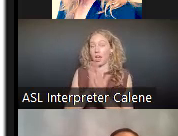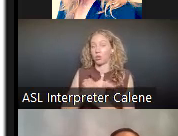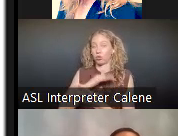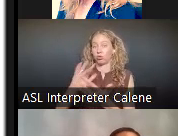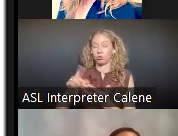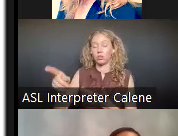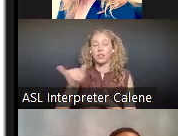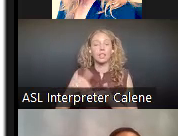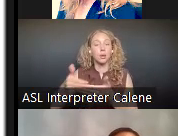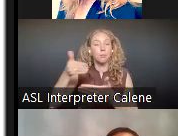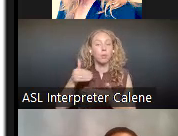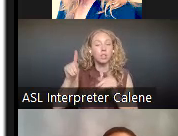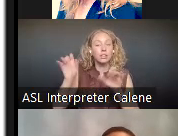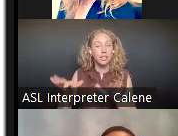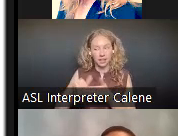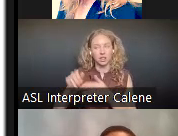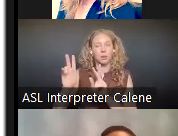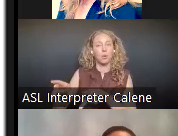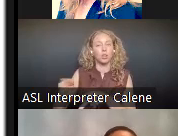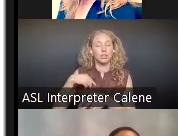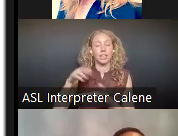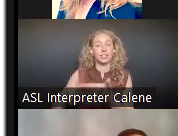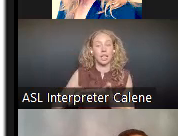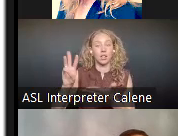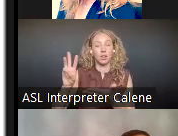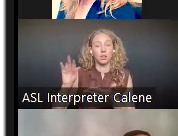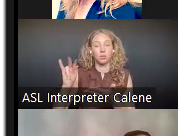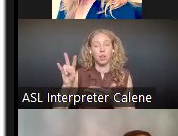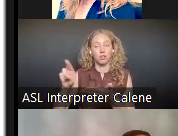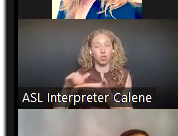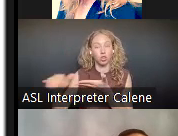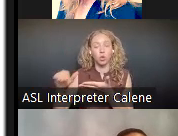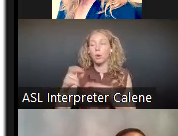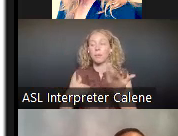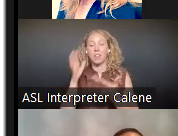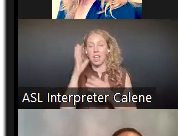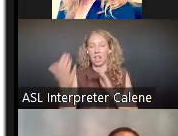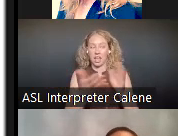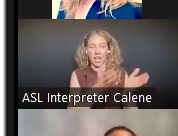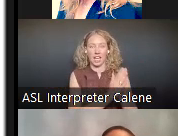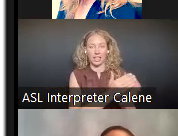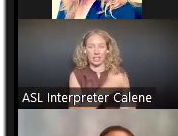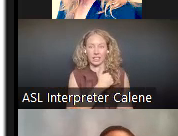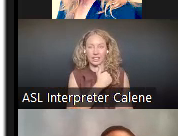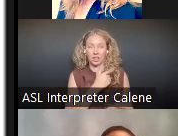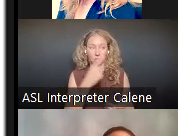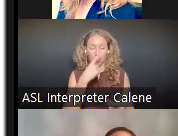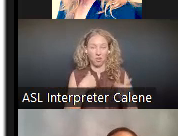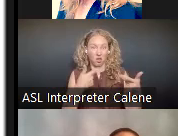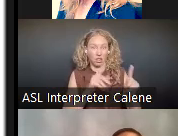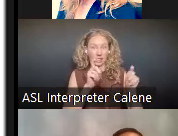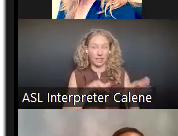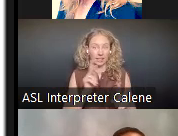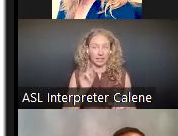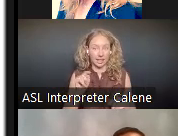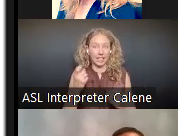some pre-testing? This person may have signed a waiver, or are they asking us to reach out because they've already tested this kit and now we